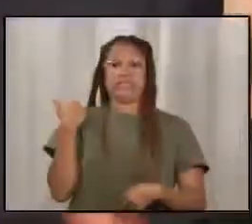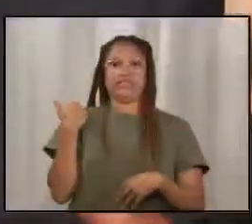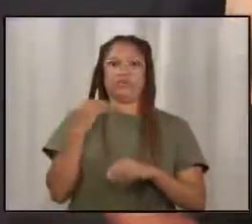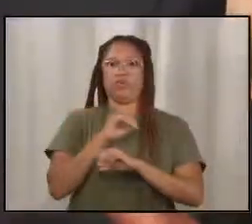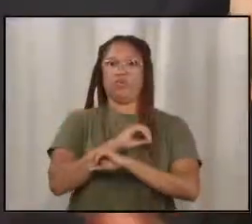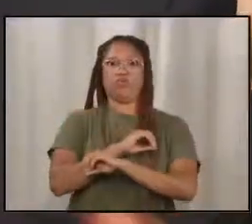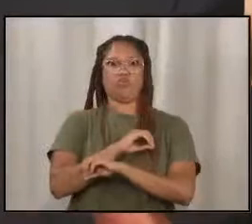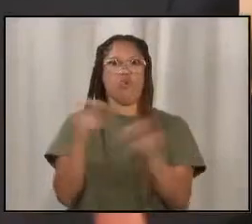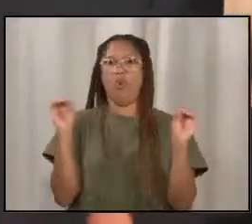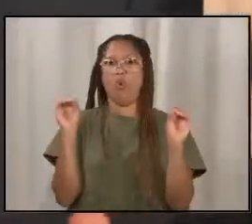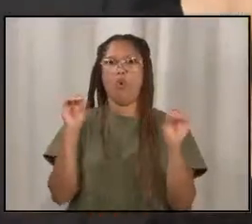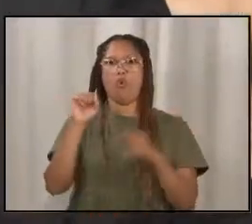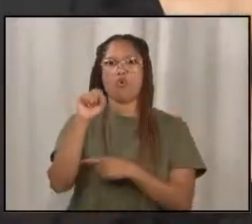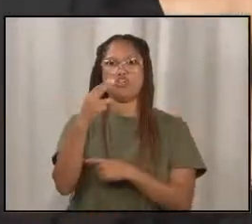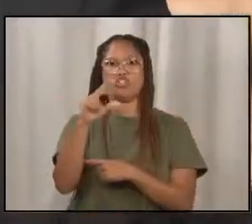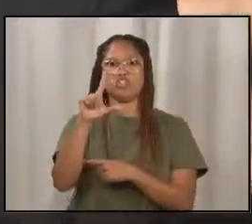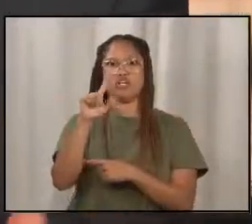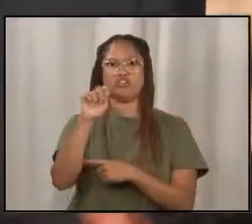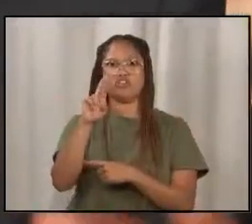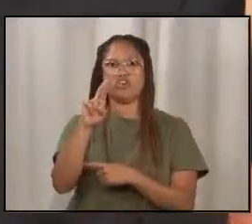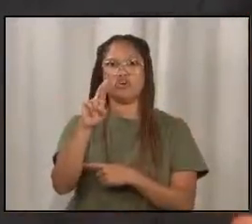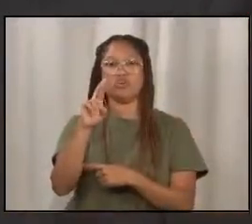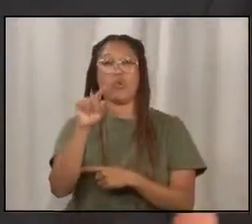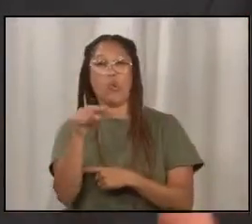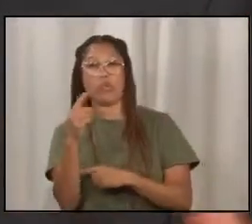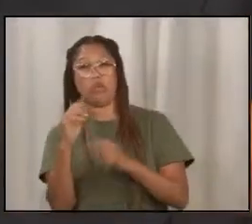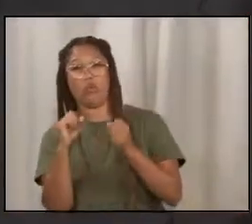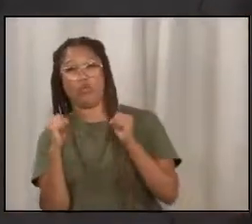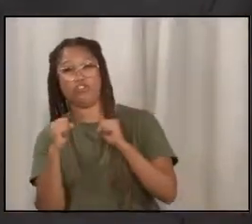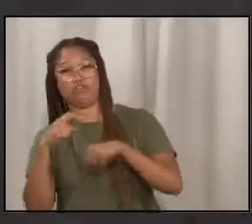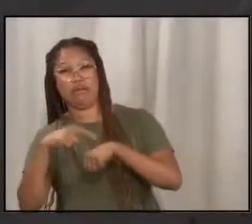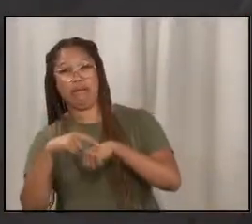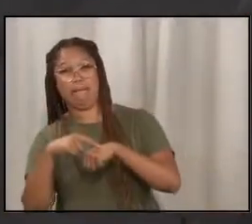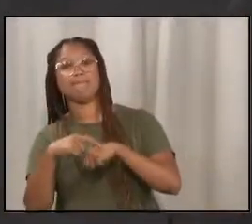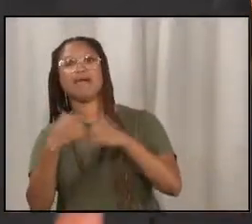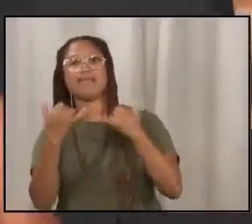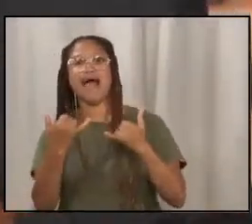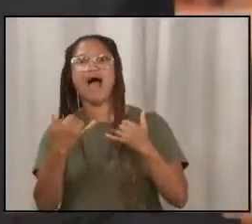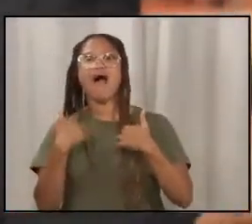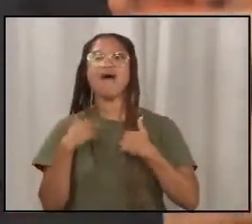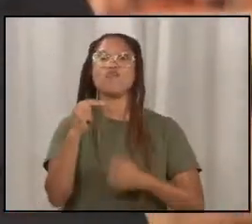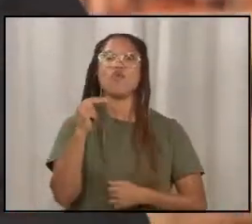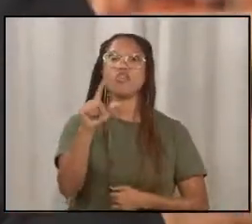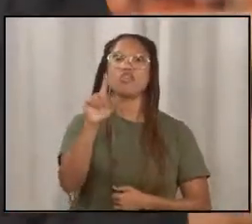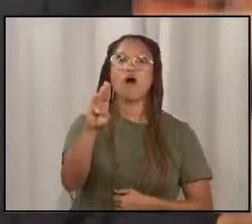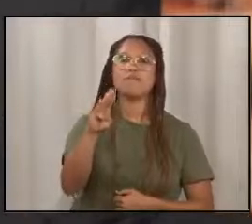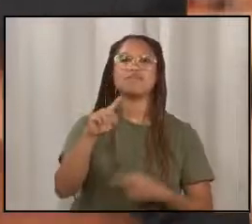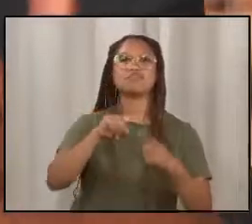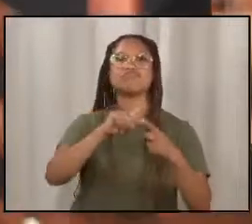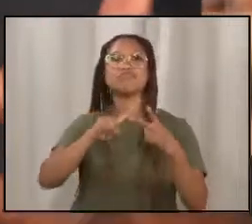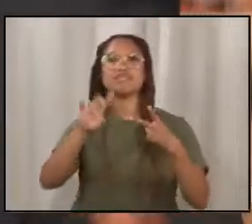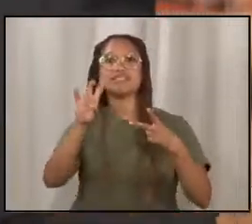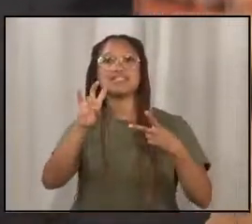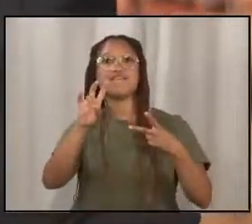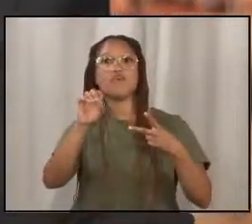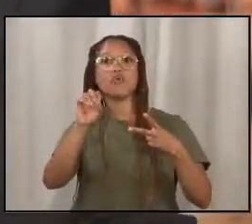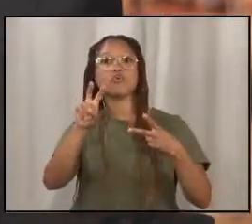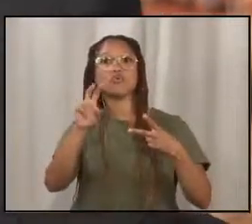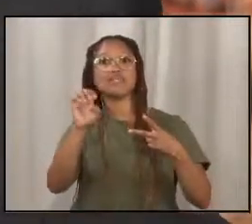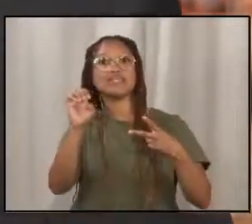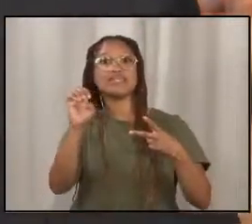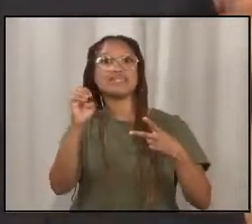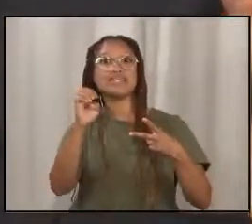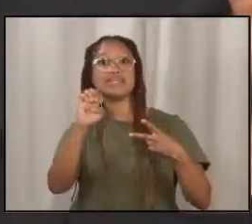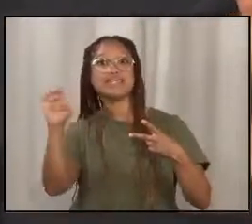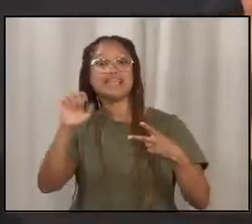to and only having a winter shelter to now we have the ABC up in North Long Beach, 702 East Anaheim, multiple